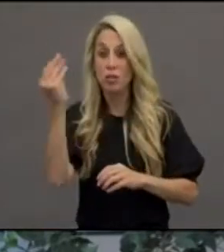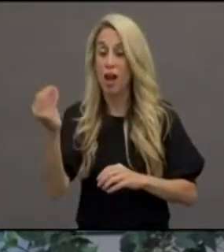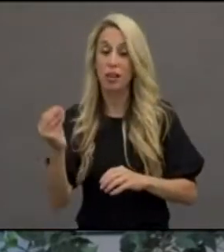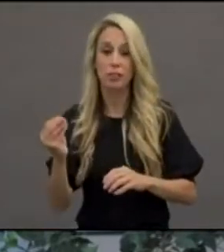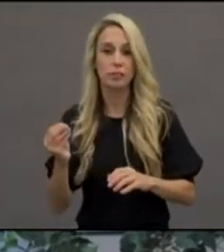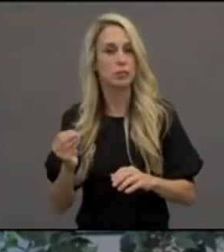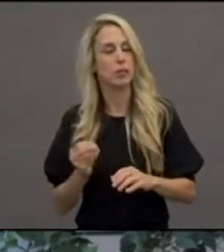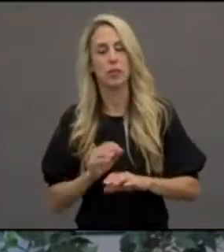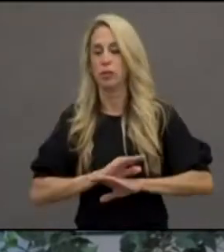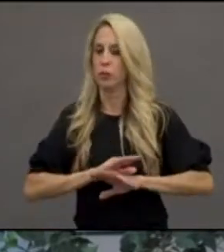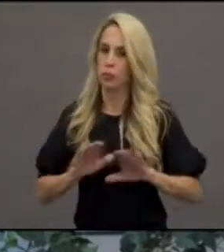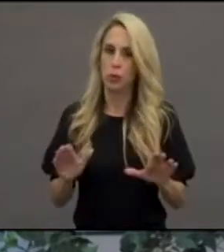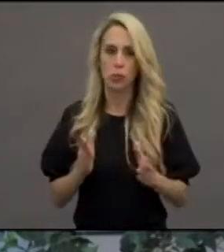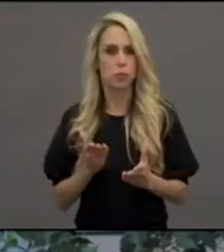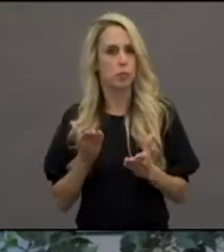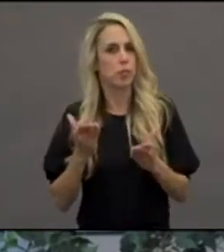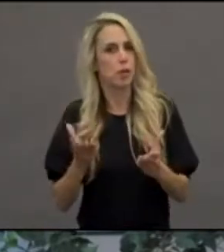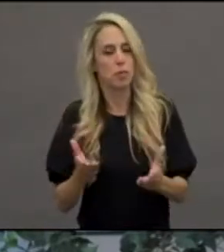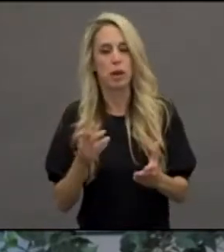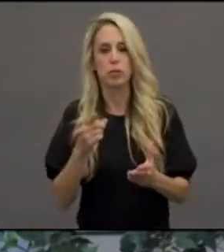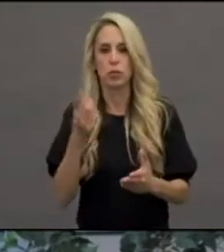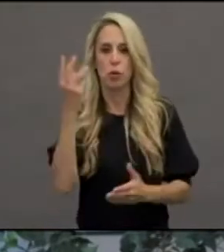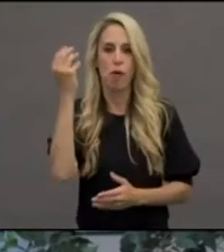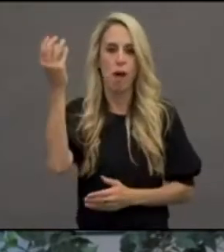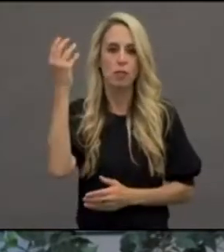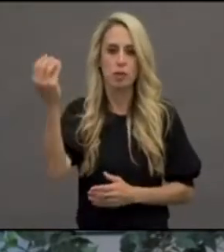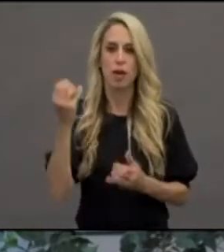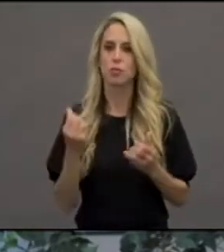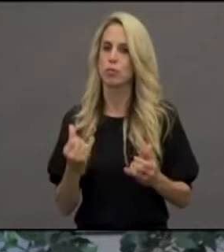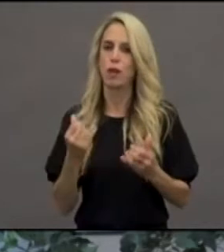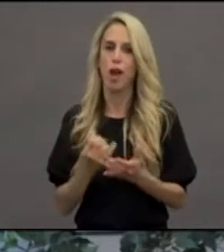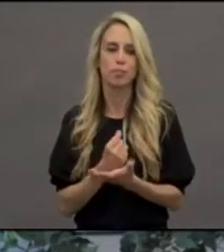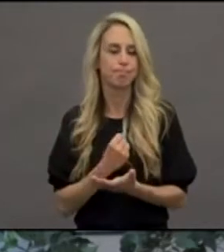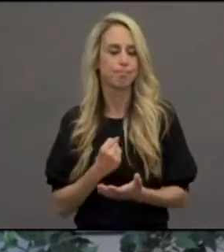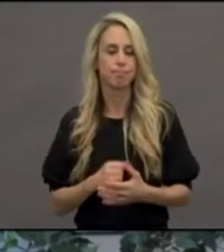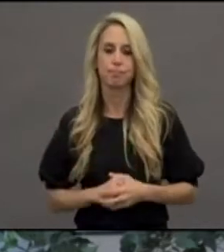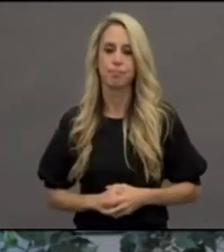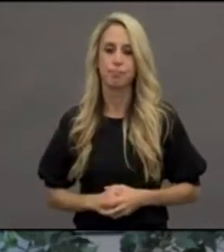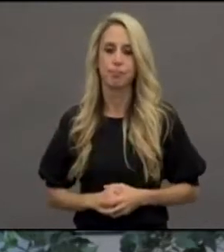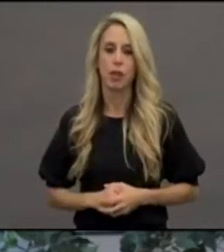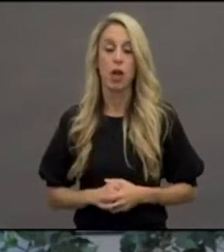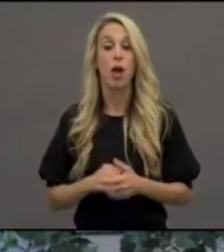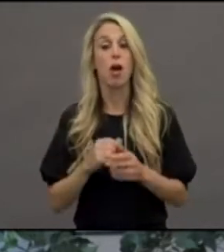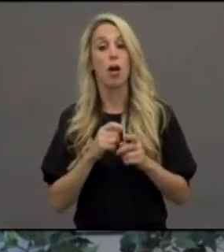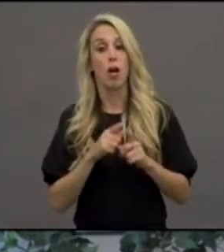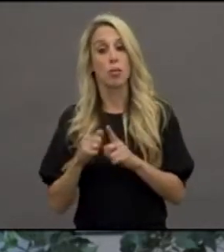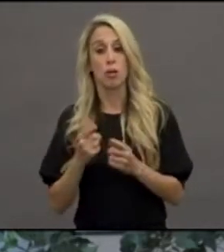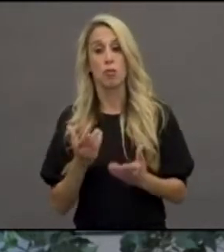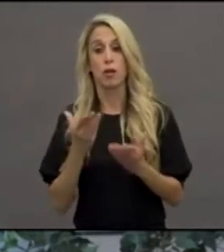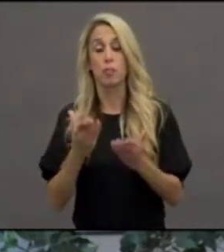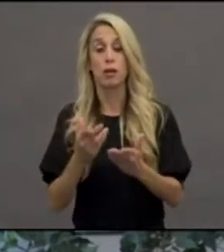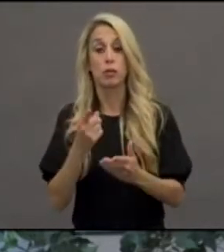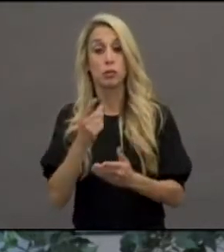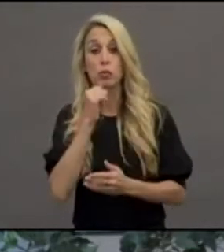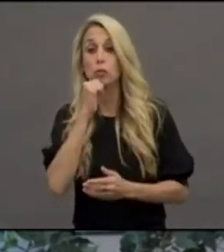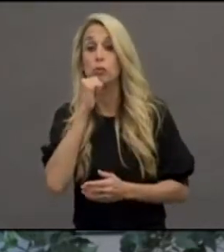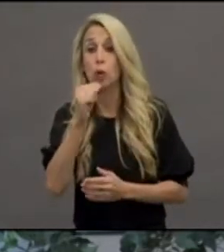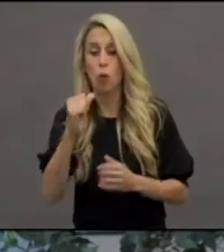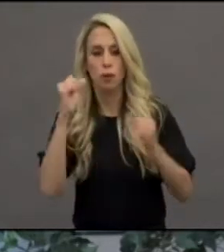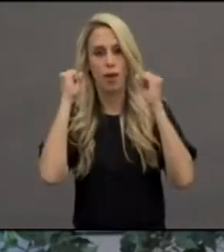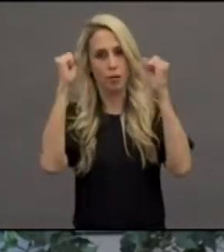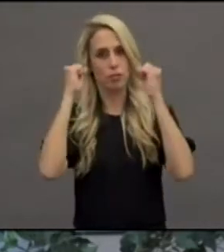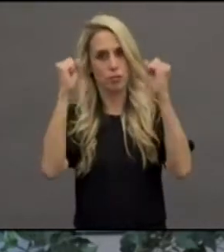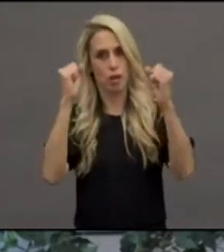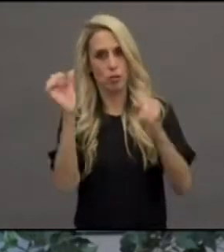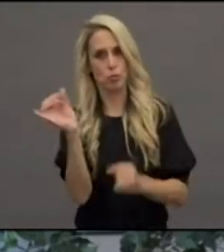outside. We do not recommend that you are outside today. And also, we recommend that you don't